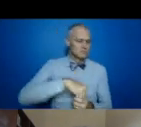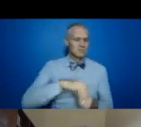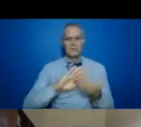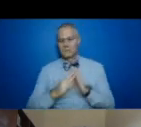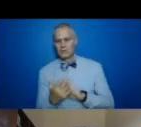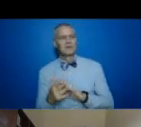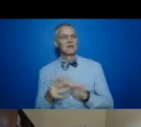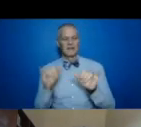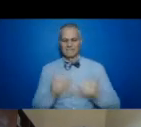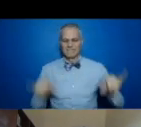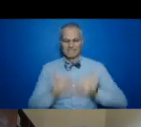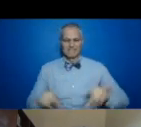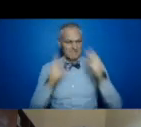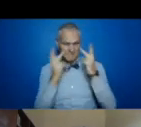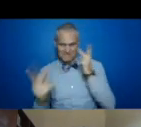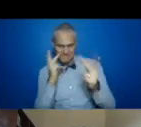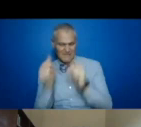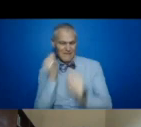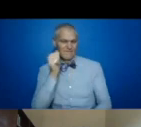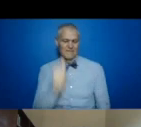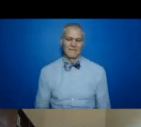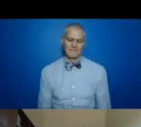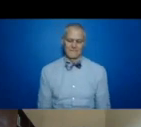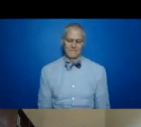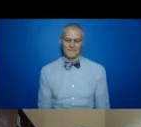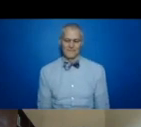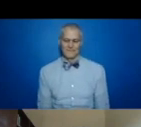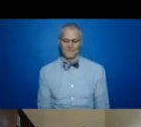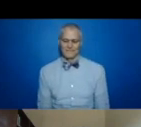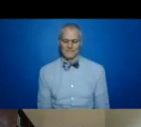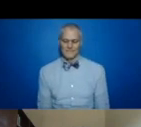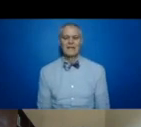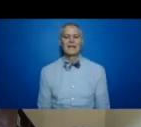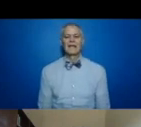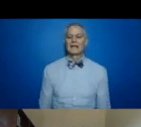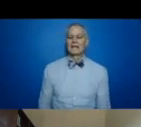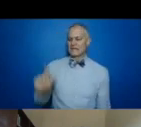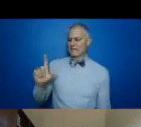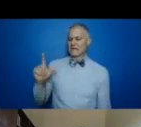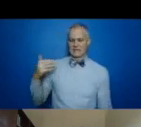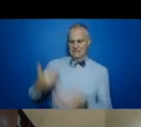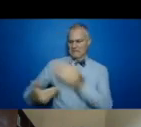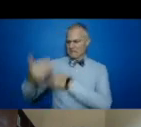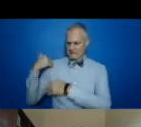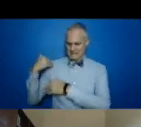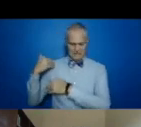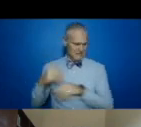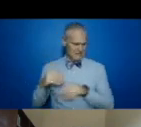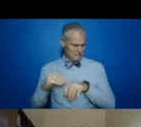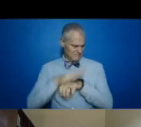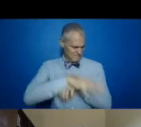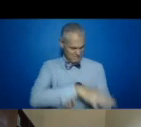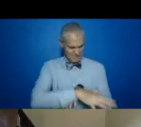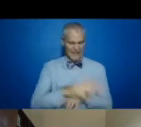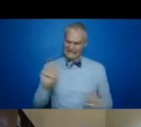on a regular basis. So we think about legacy and aftermath as part of what we are seeking to